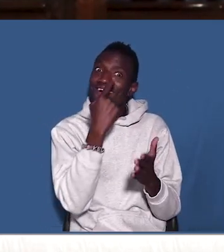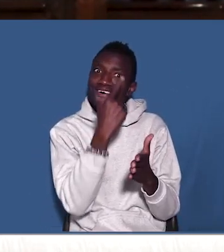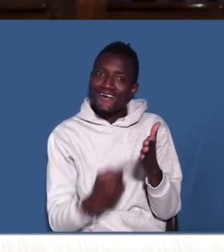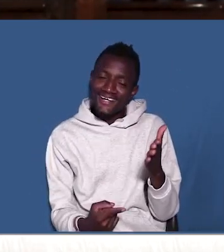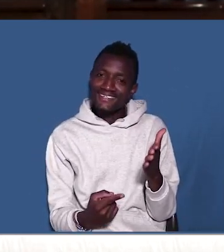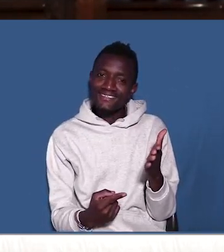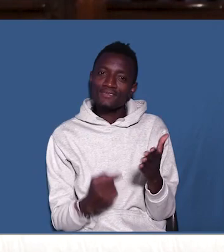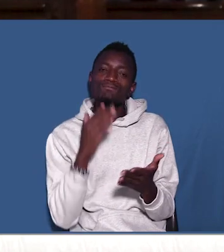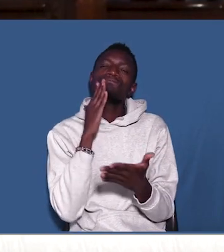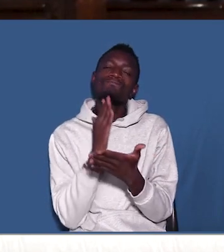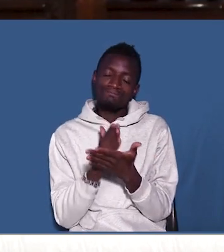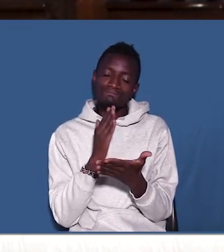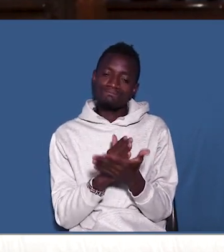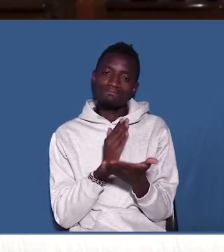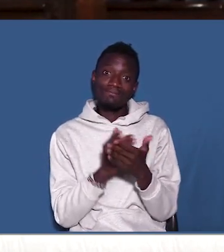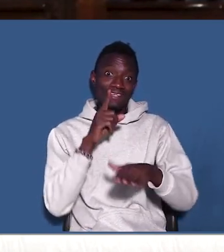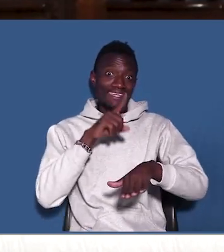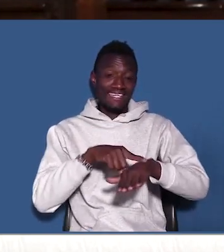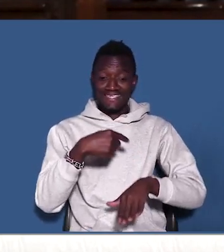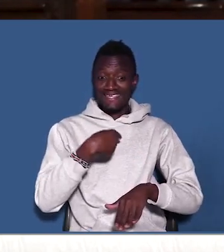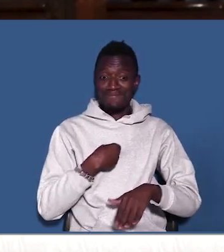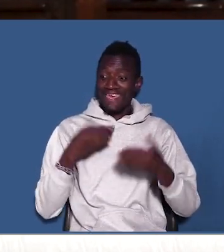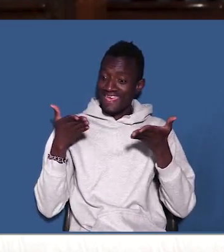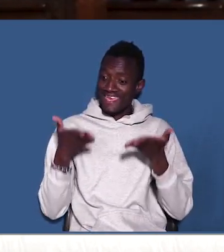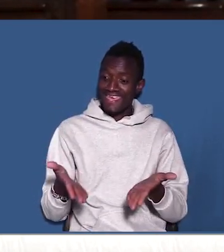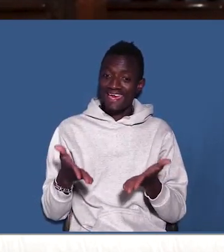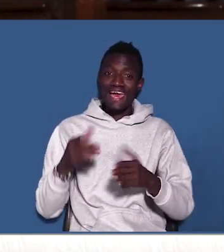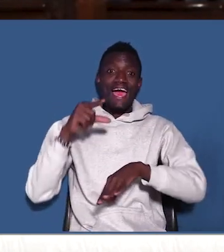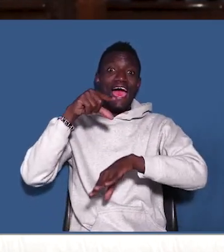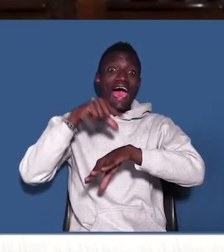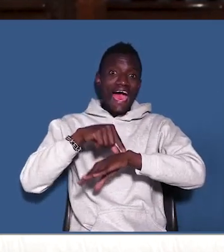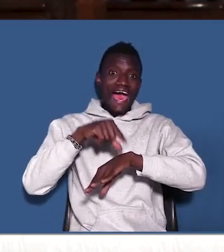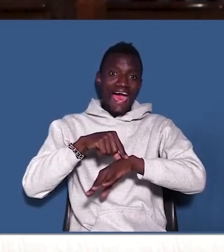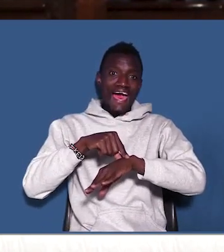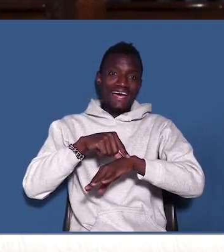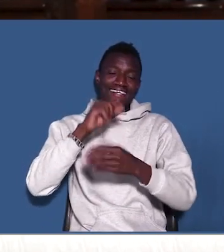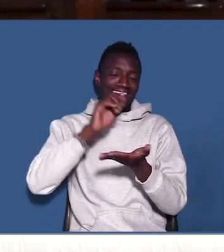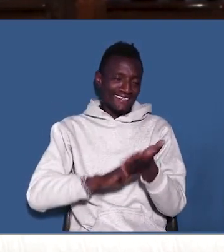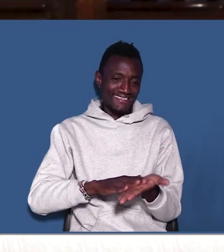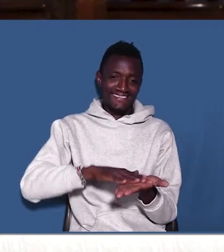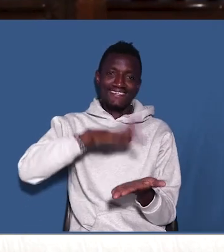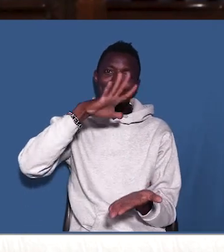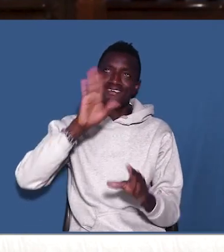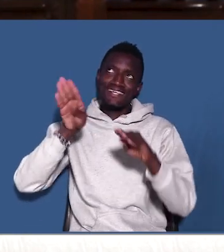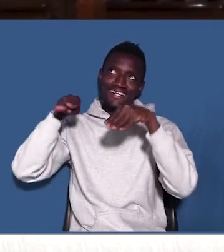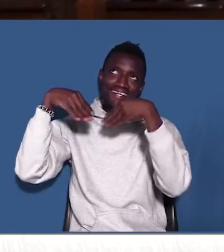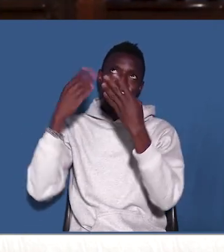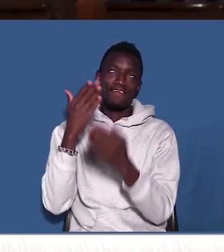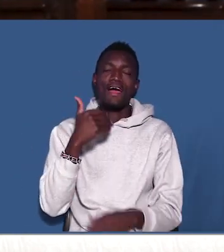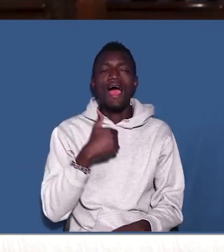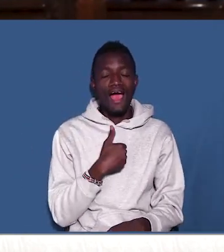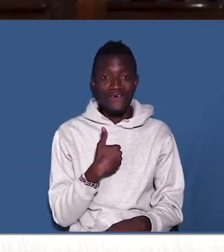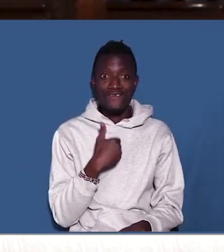you glory on earth by completing the work you gave me to do." And this is